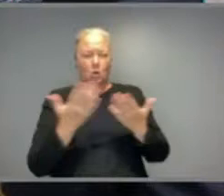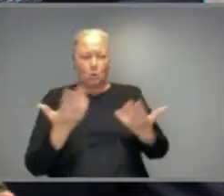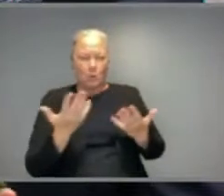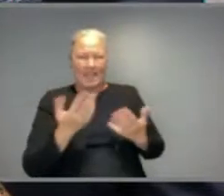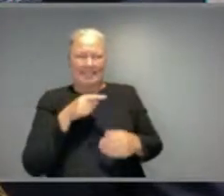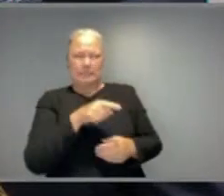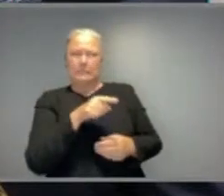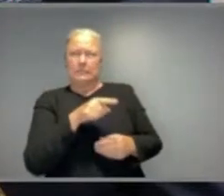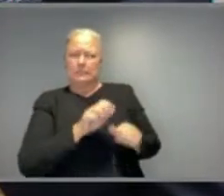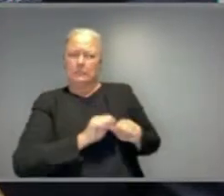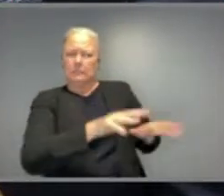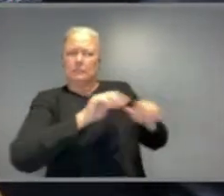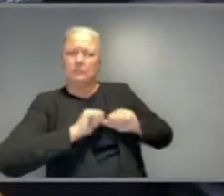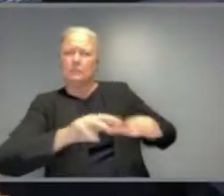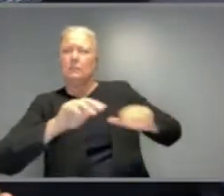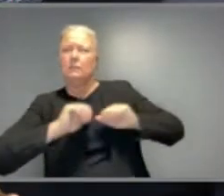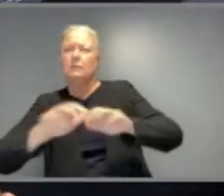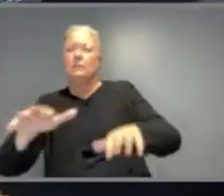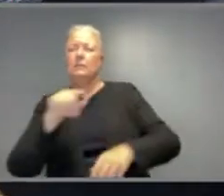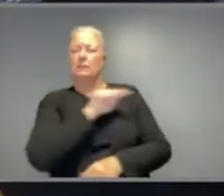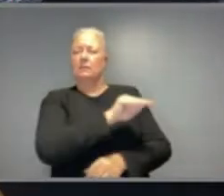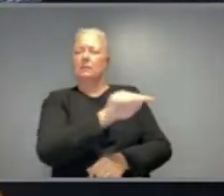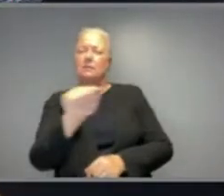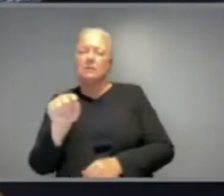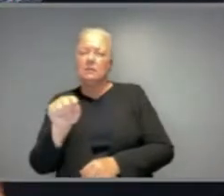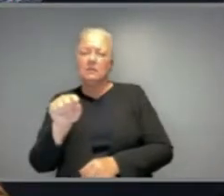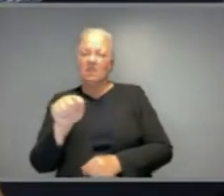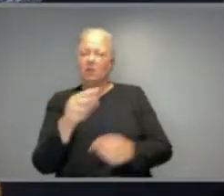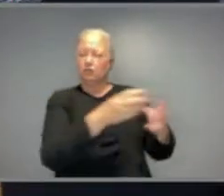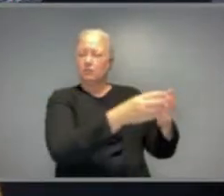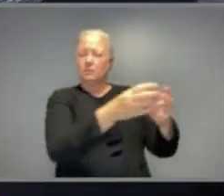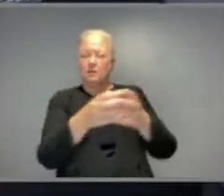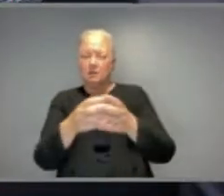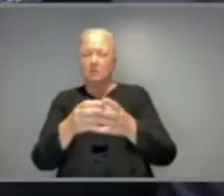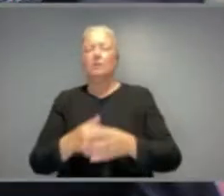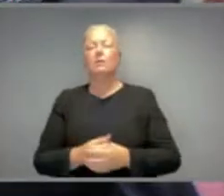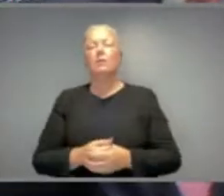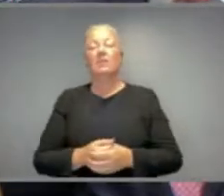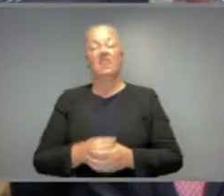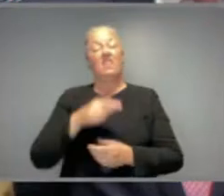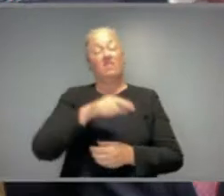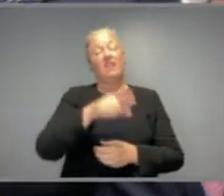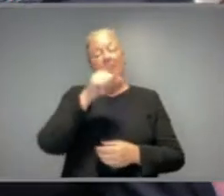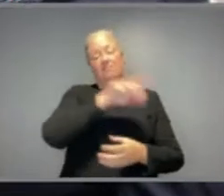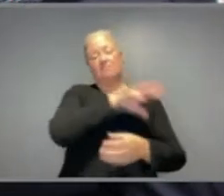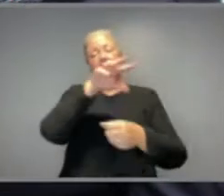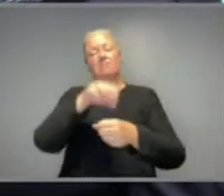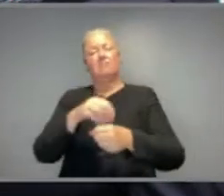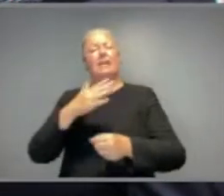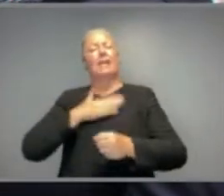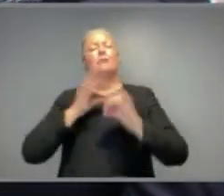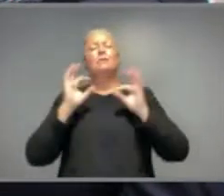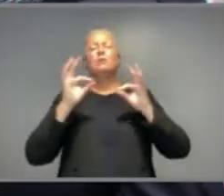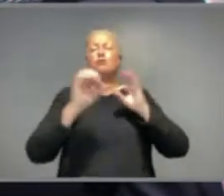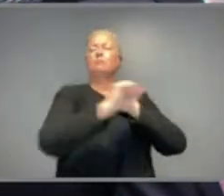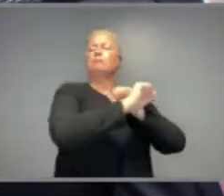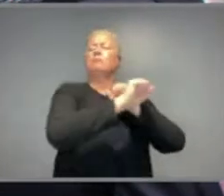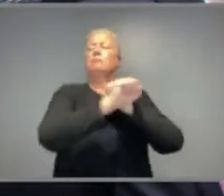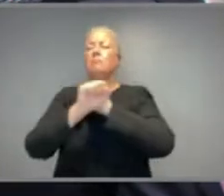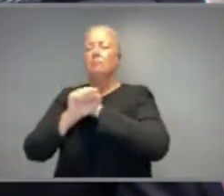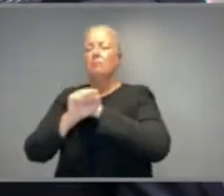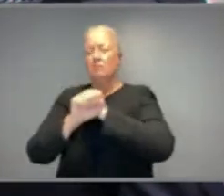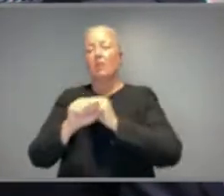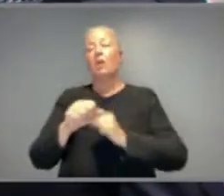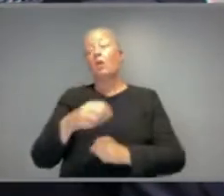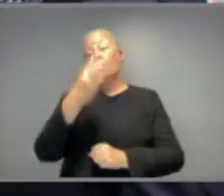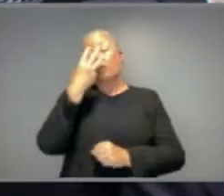is absolutely able to be accommodated within the campaign plan. And we're looking to bring on 30 to 39s, which is the